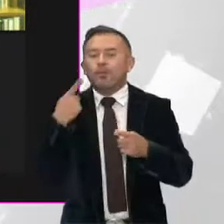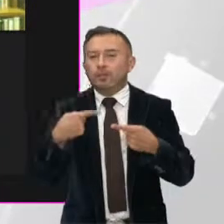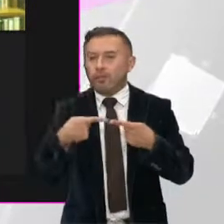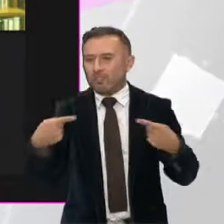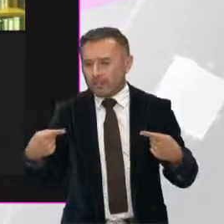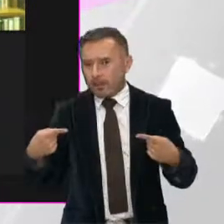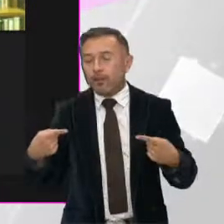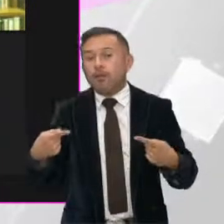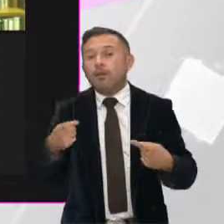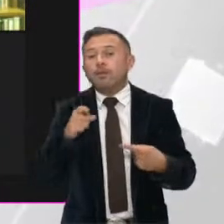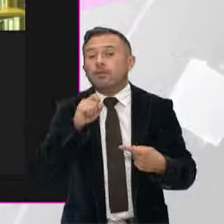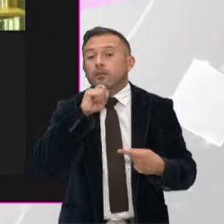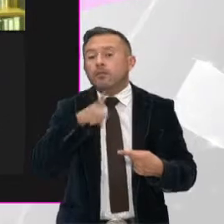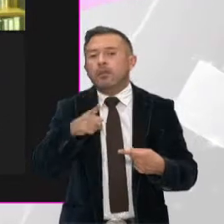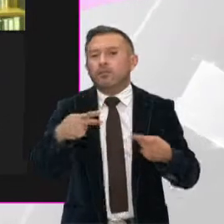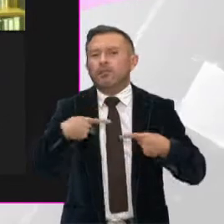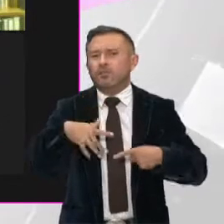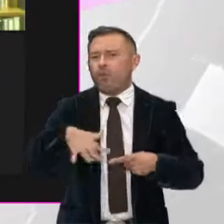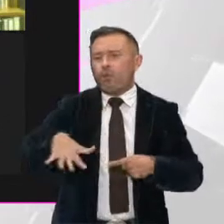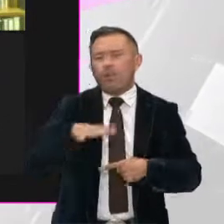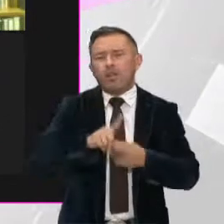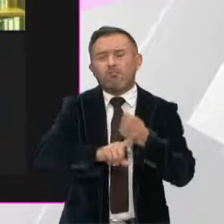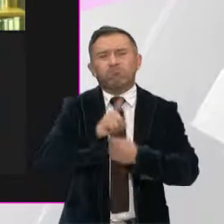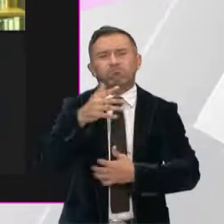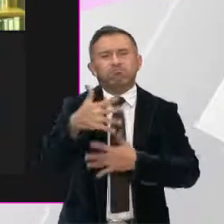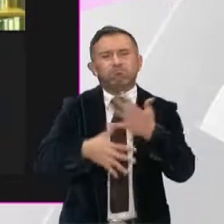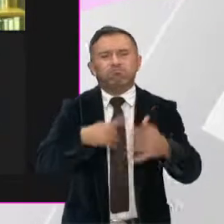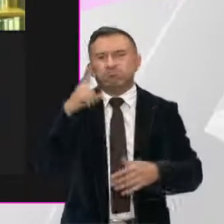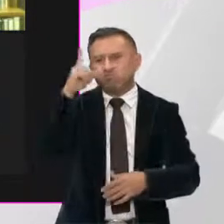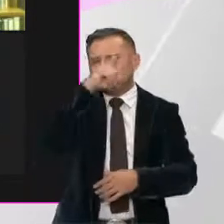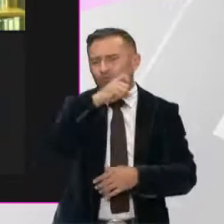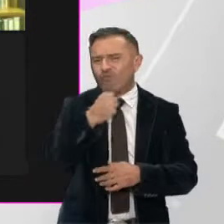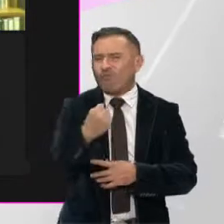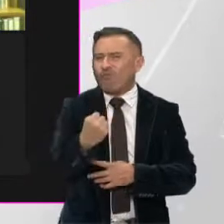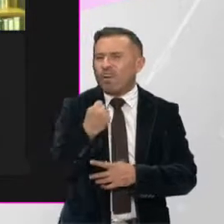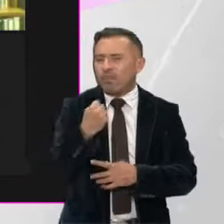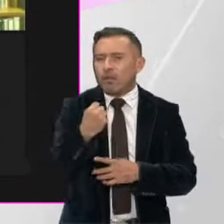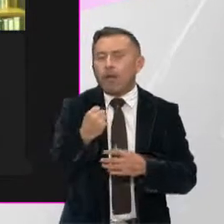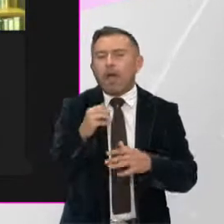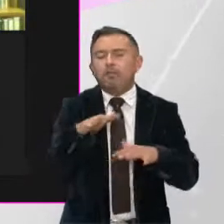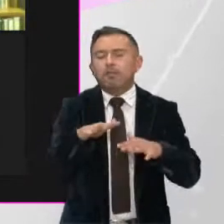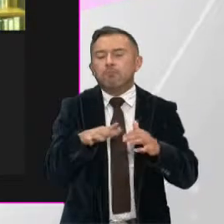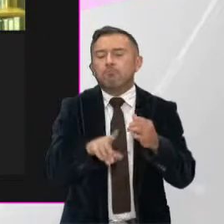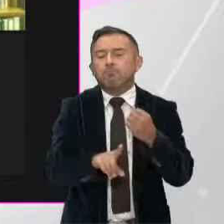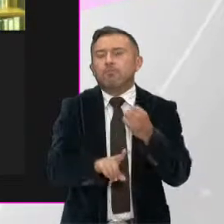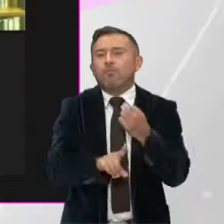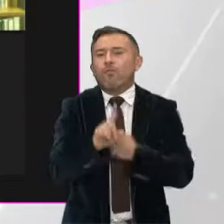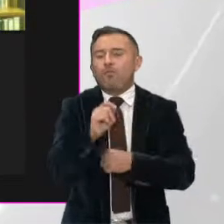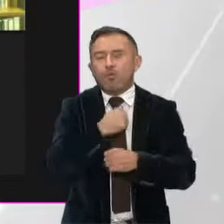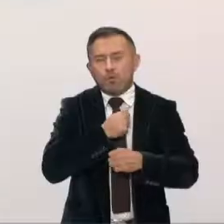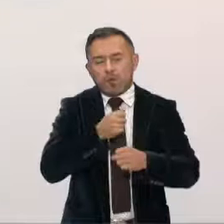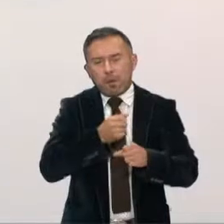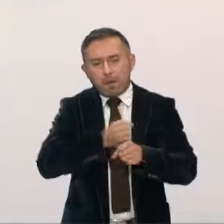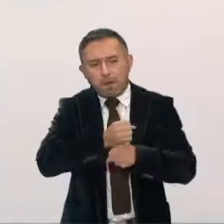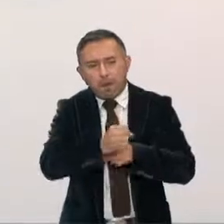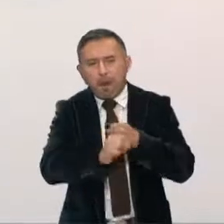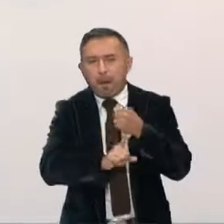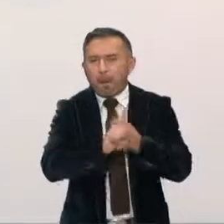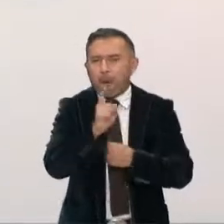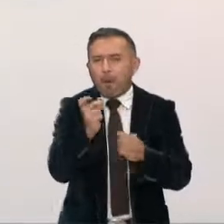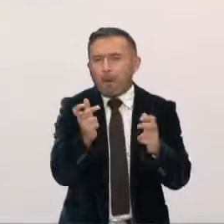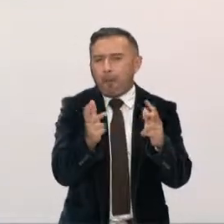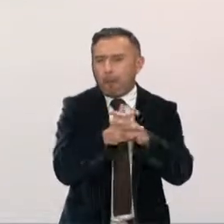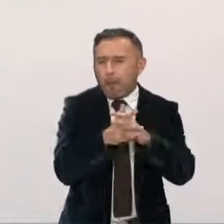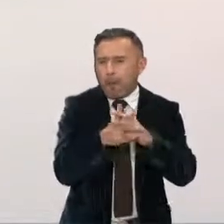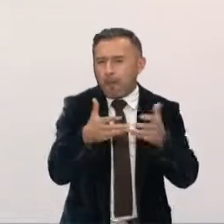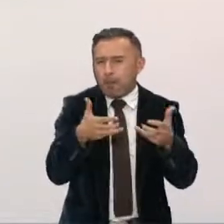between the government and the opposers. And also we have a social crisis because